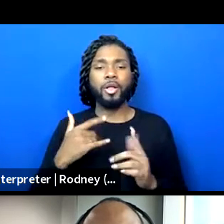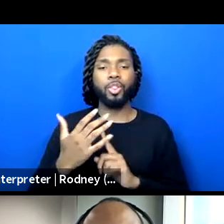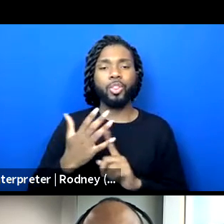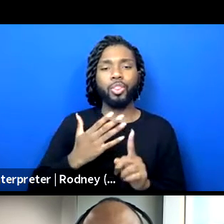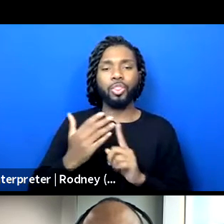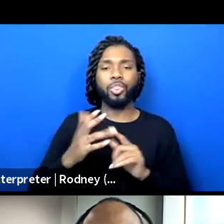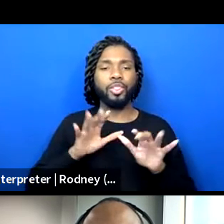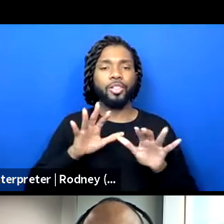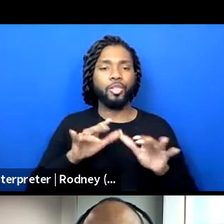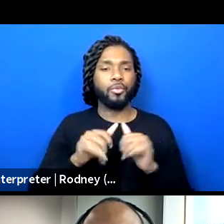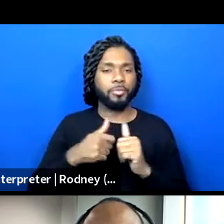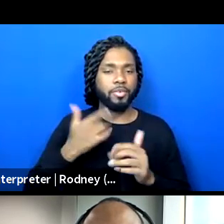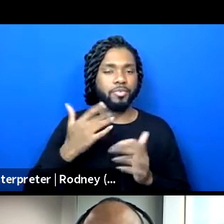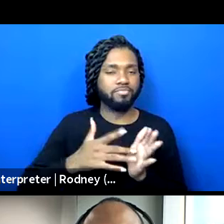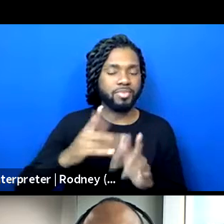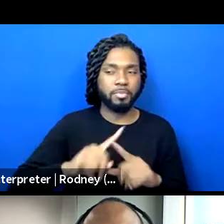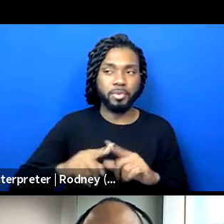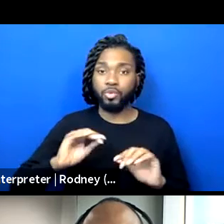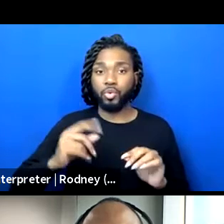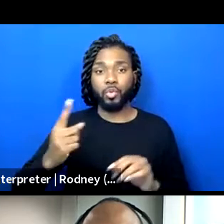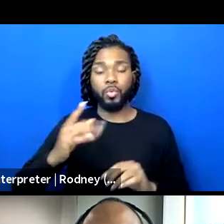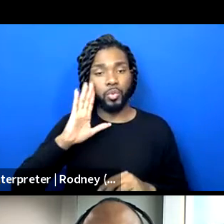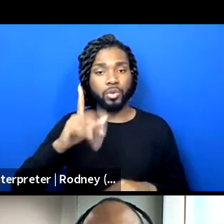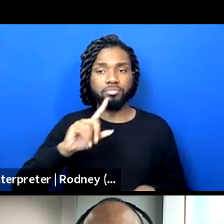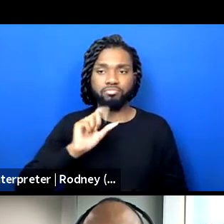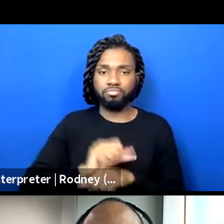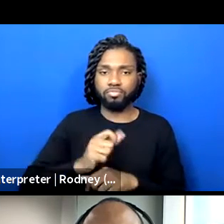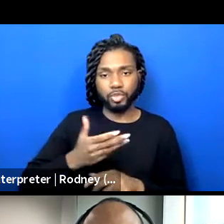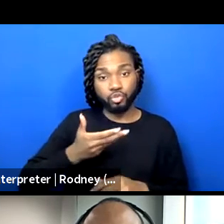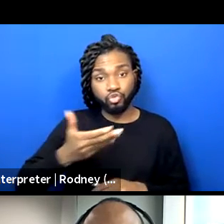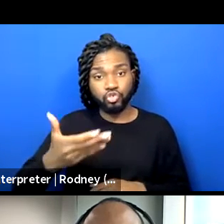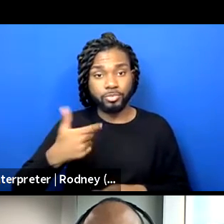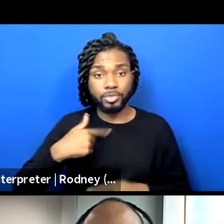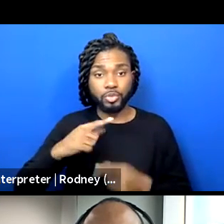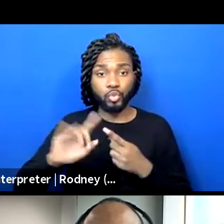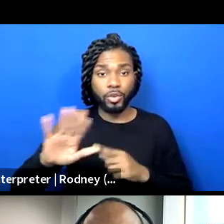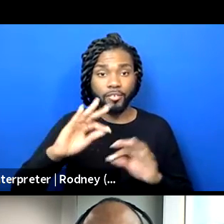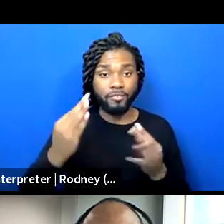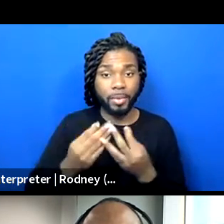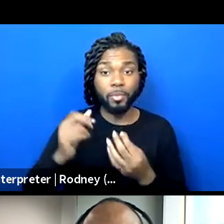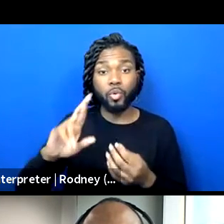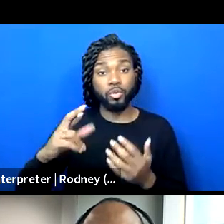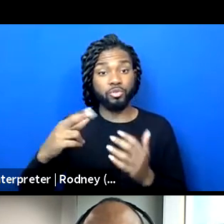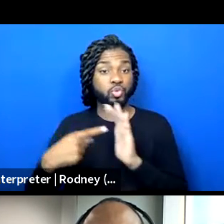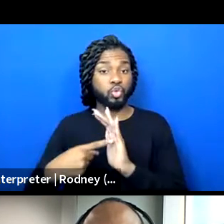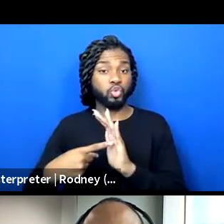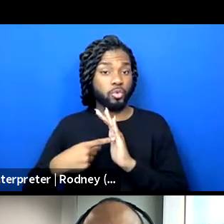one ever took the time or was ever going to introduce me to the family or show me the budget.